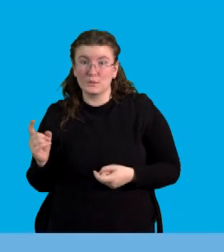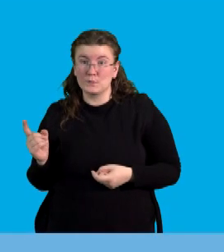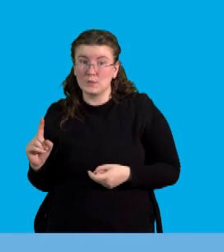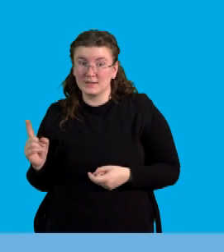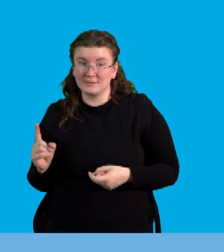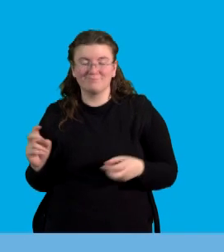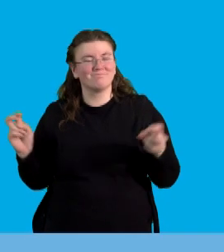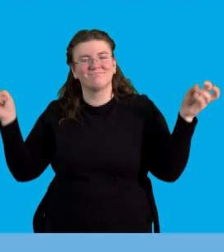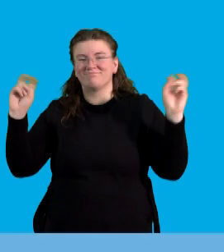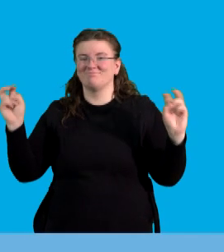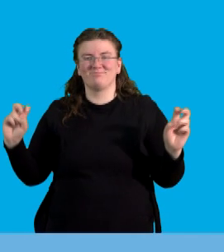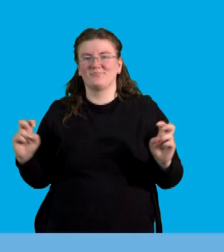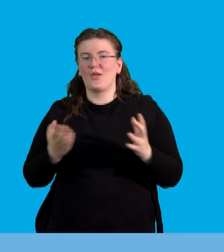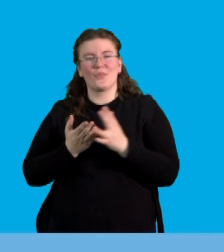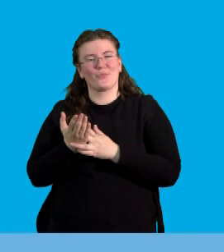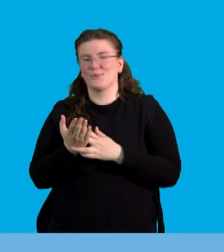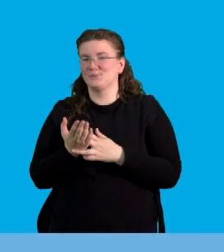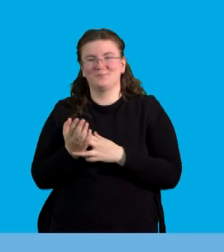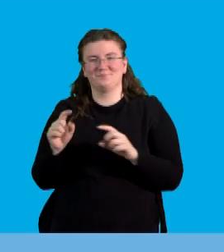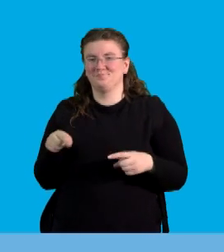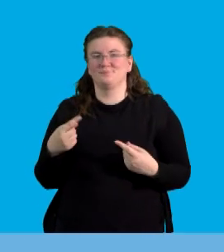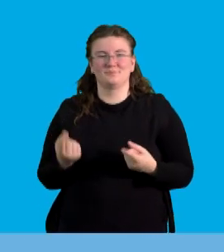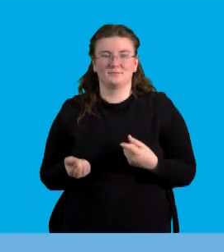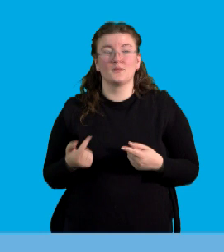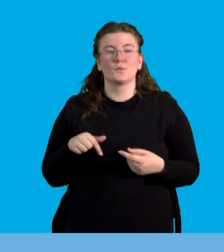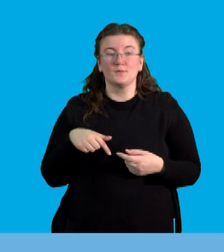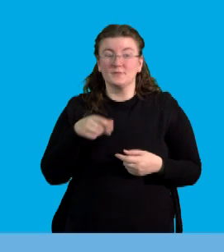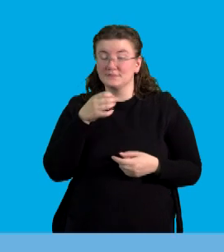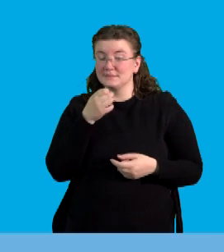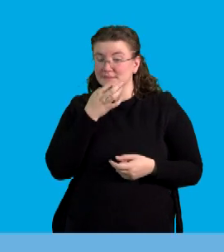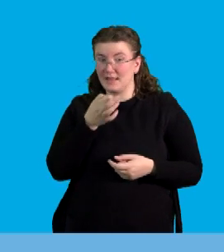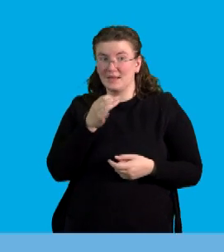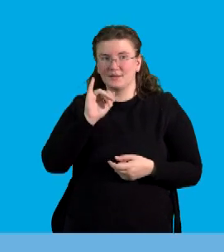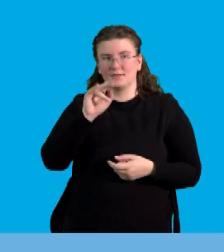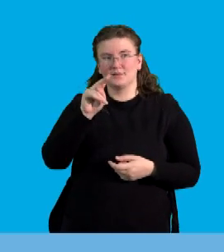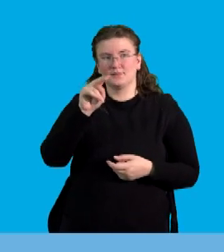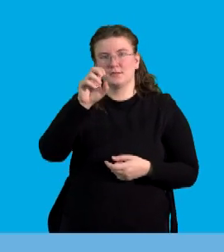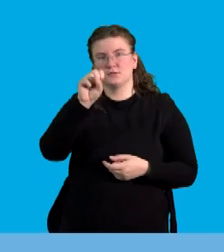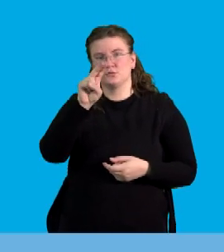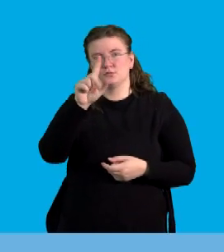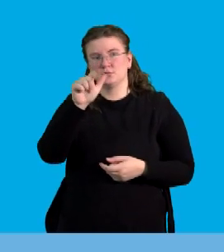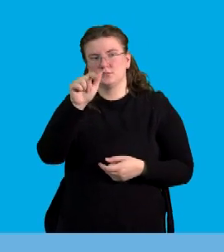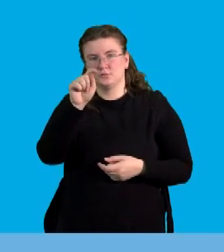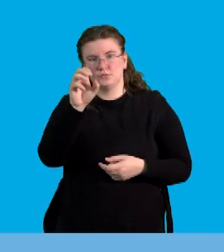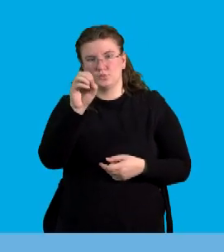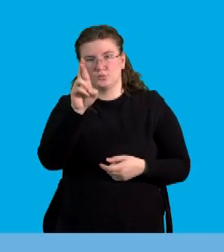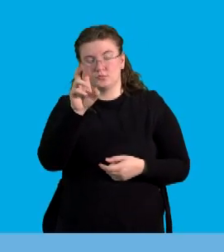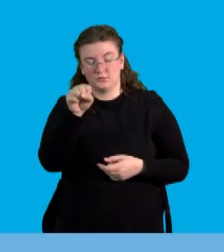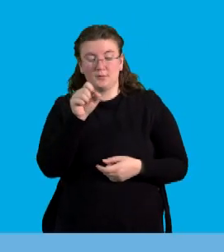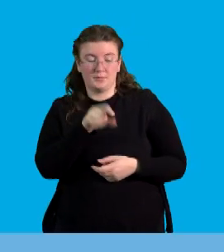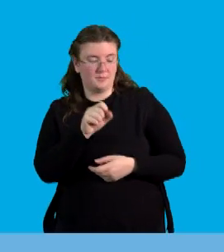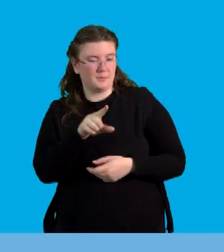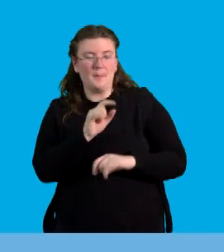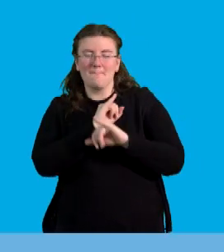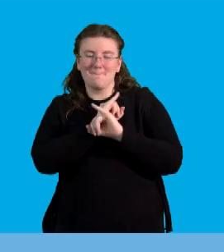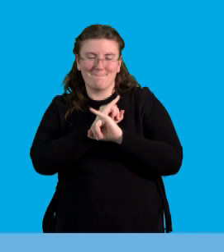be any current that is going to be generated today, which is why we're saying that insulators, they are bad conductors